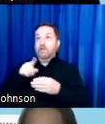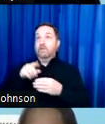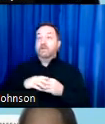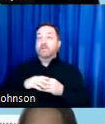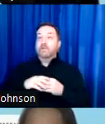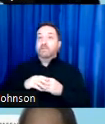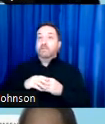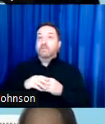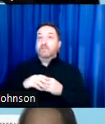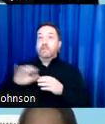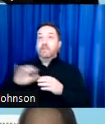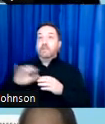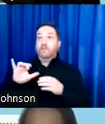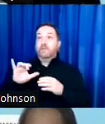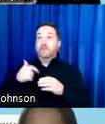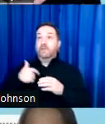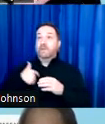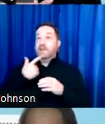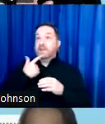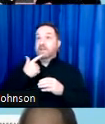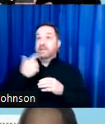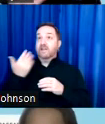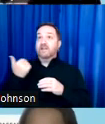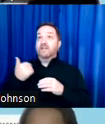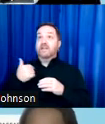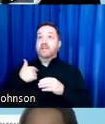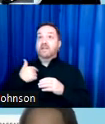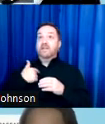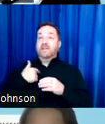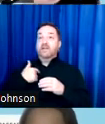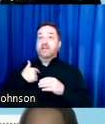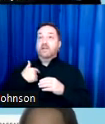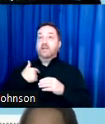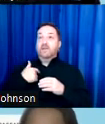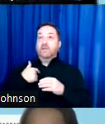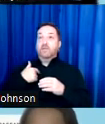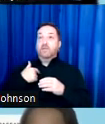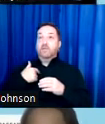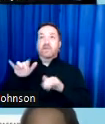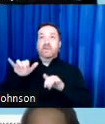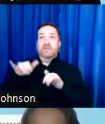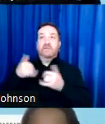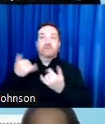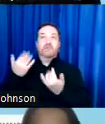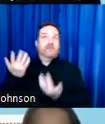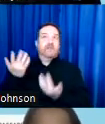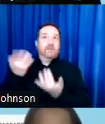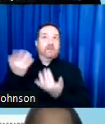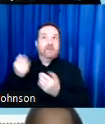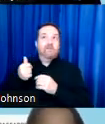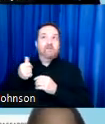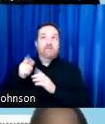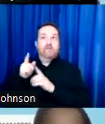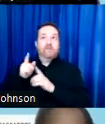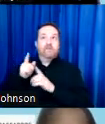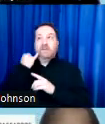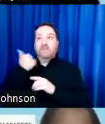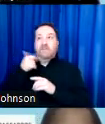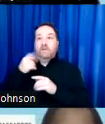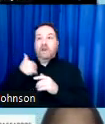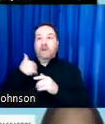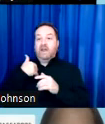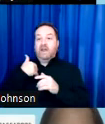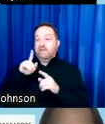So like I said, we'll wave goodbye in just a second, but we'll just hang on for a minute in case anyone really has